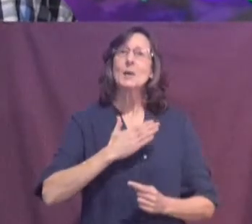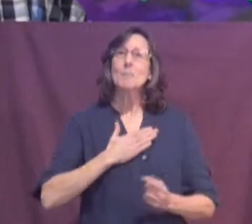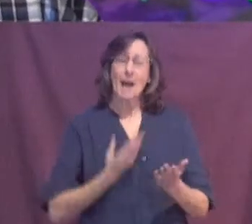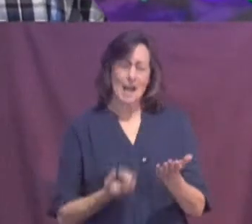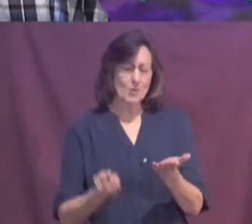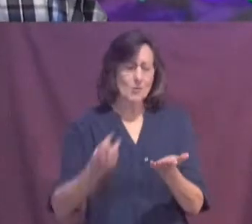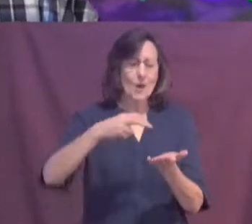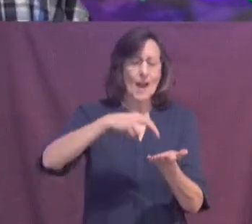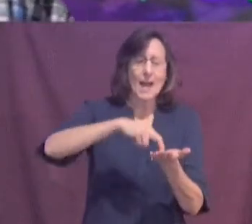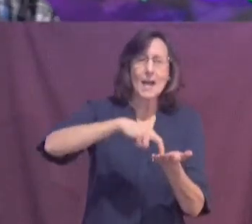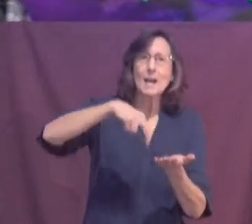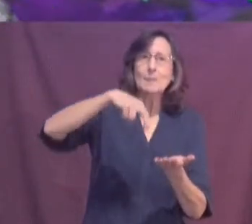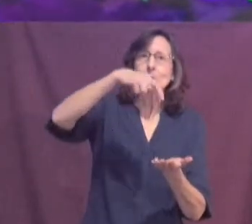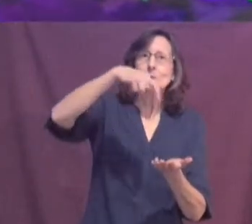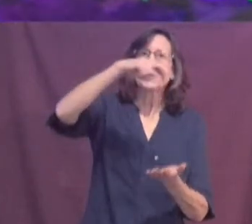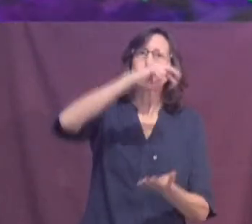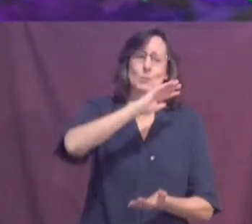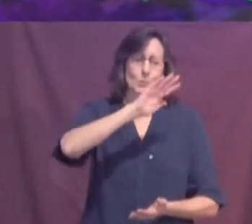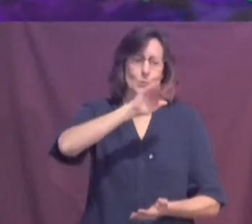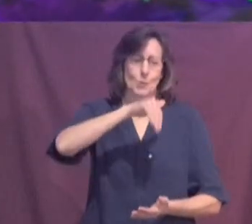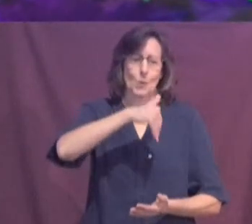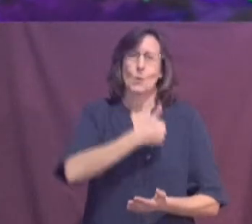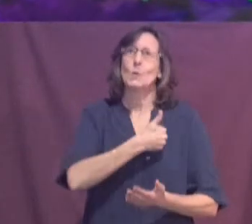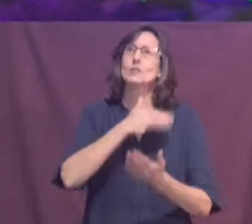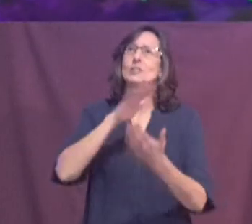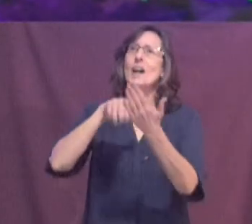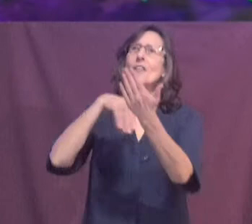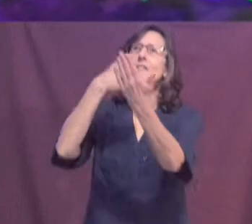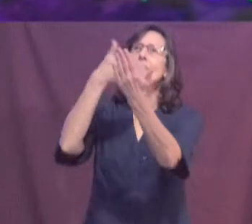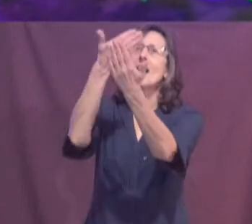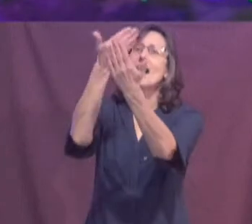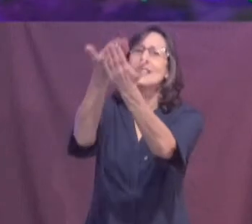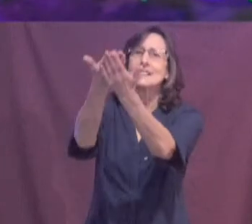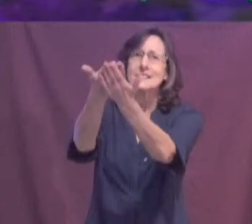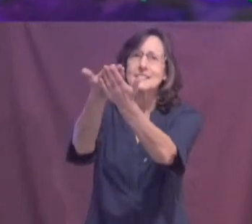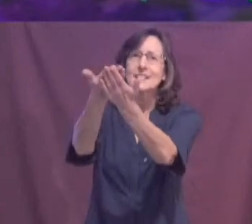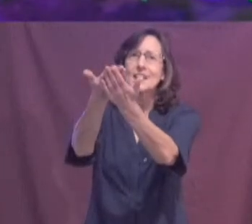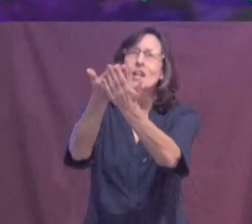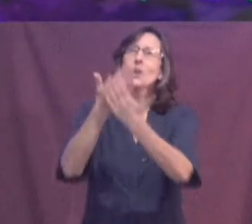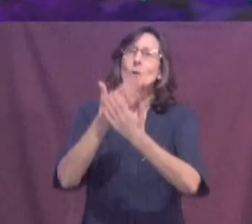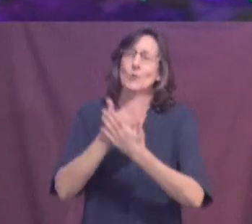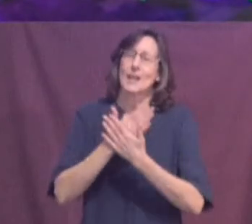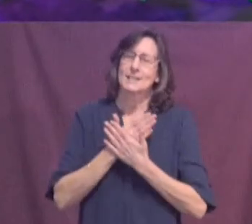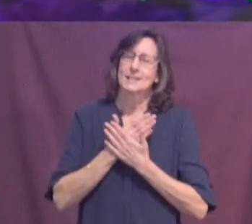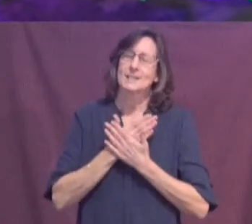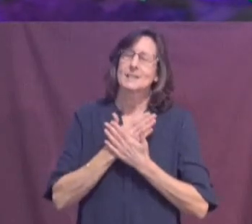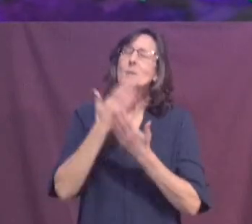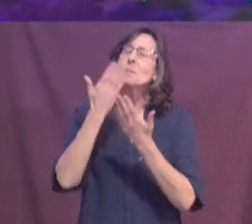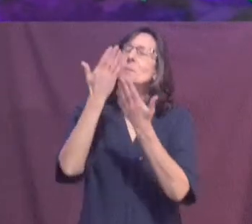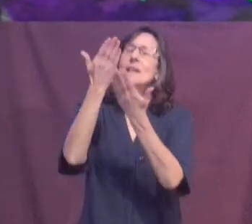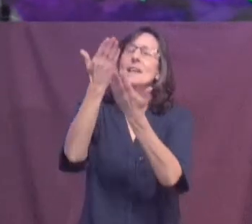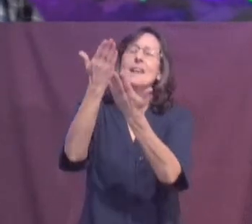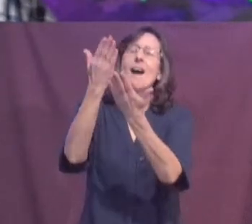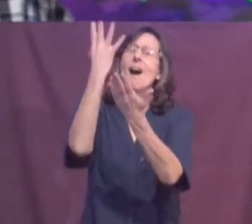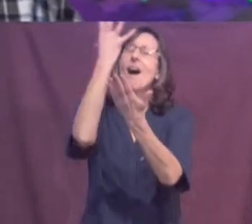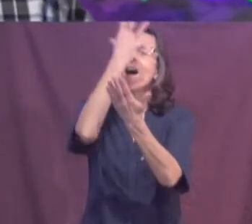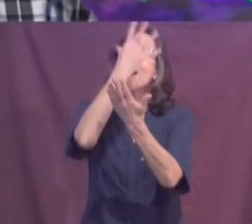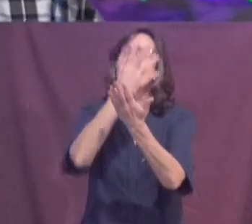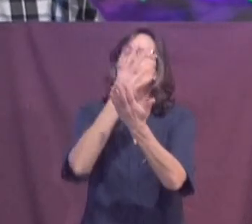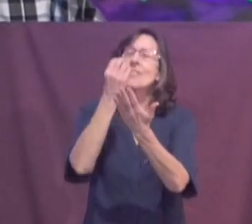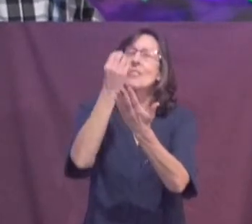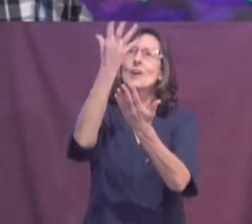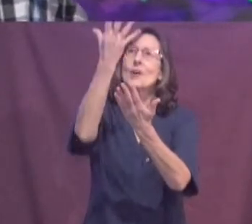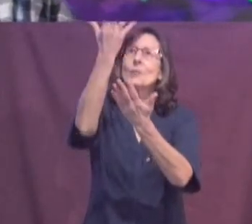till my raptured soul shall find rest